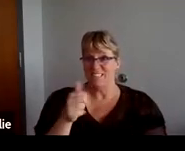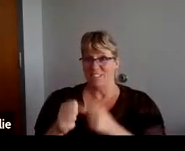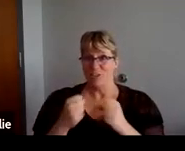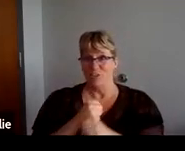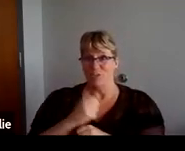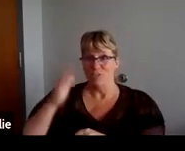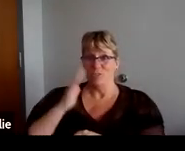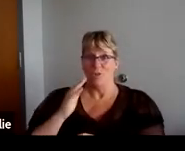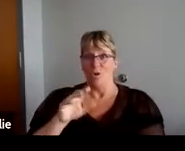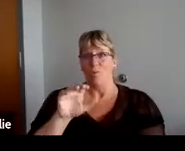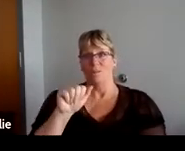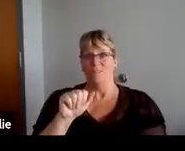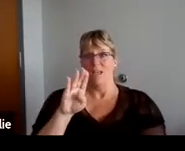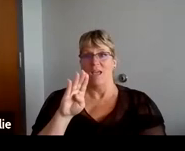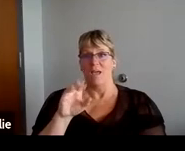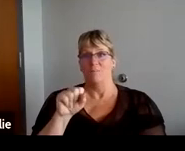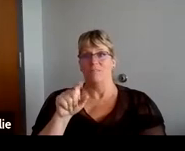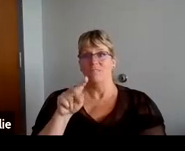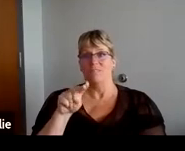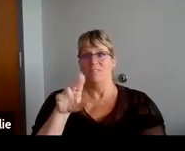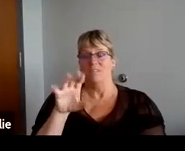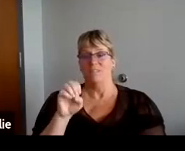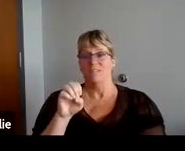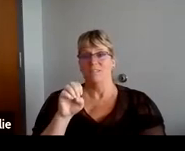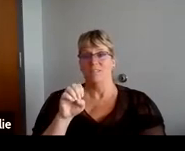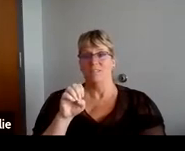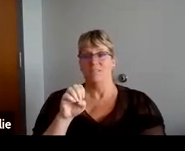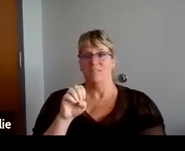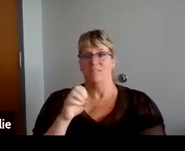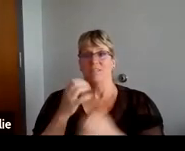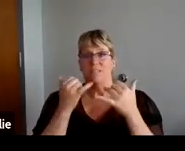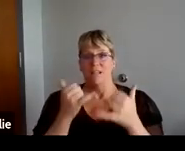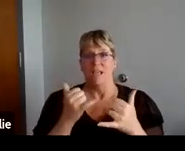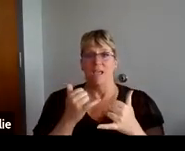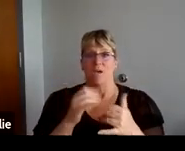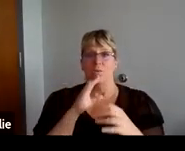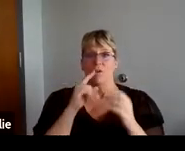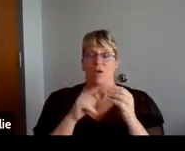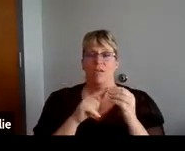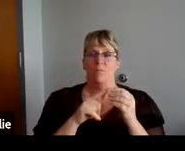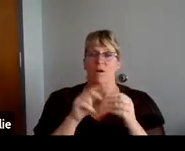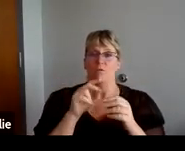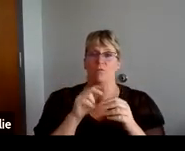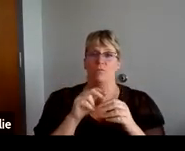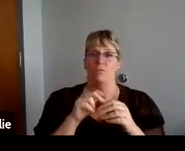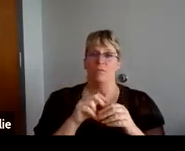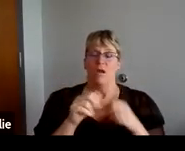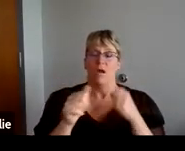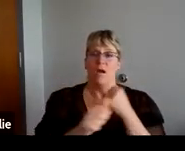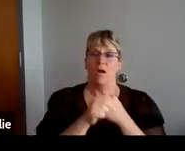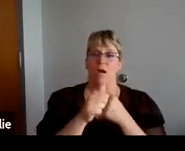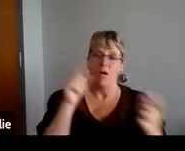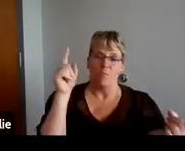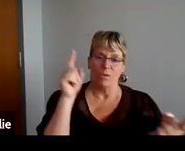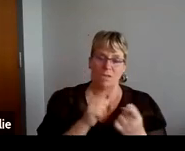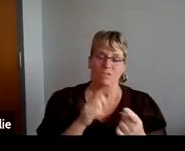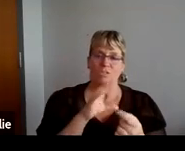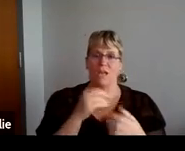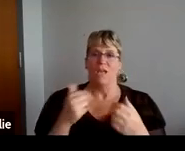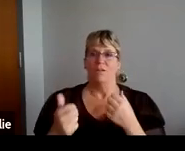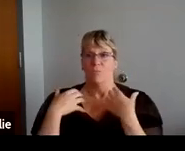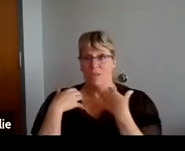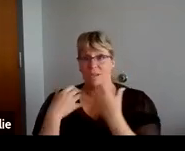was abstinence and addiction and abstinence. Today, we're looking at substance use, harm reduction, recovery.